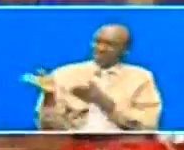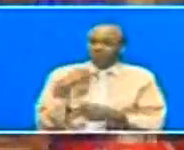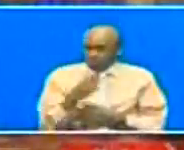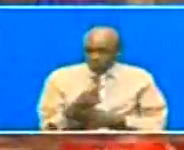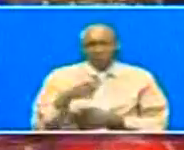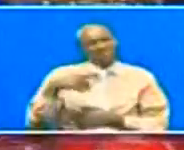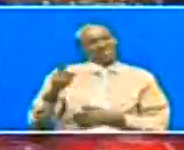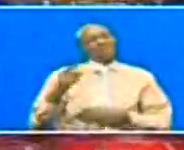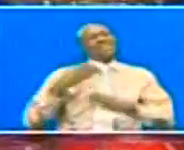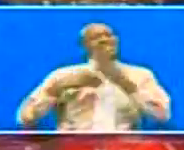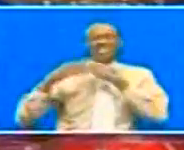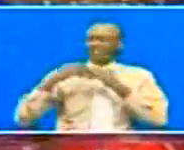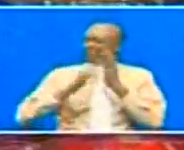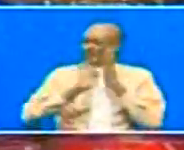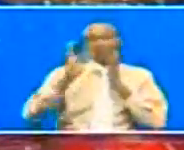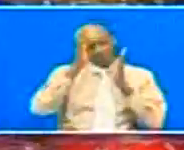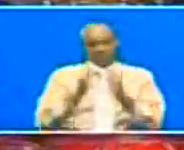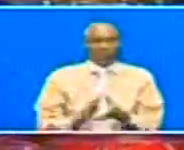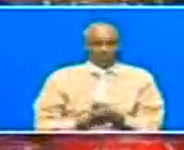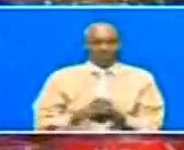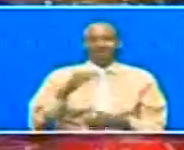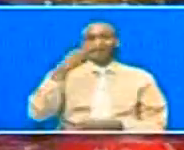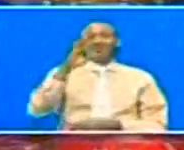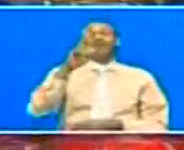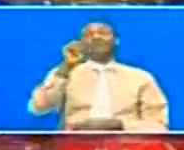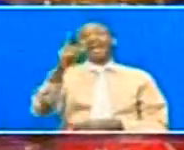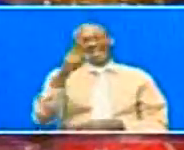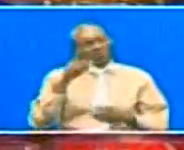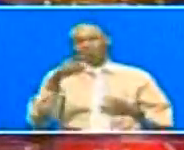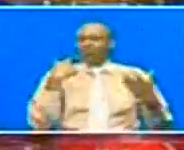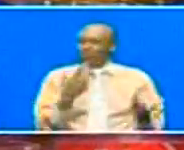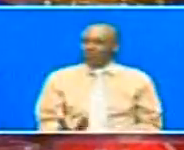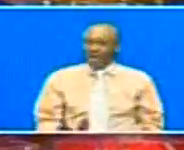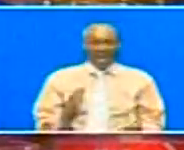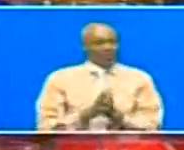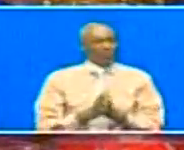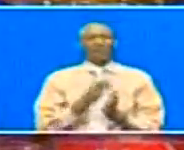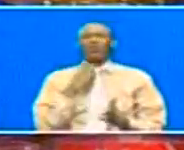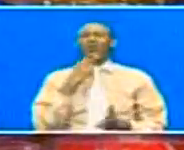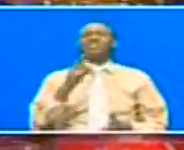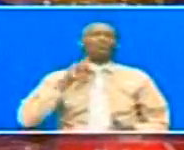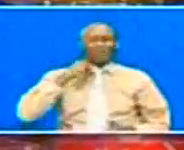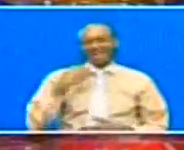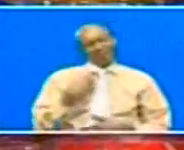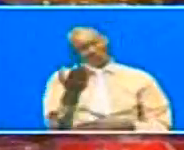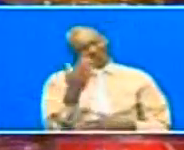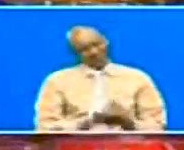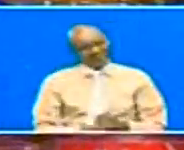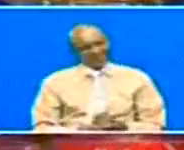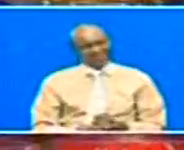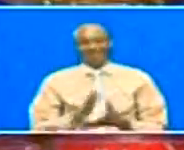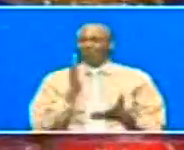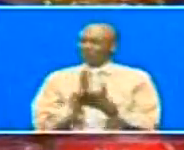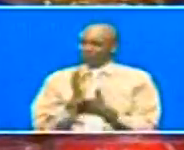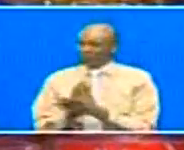a living legend. Fred. Yep. What a man. My man. And what a voice. No problem.